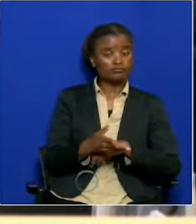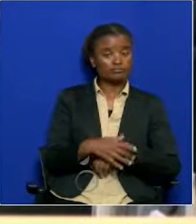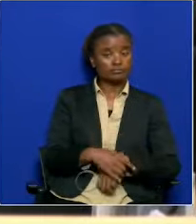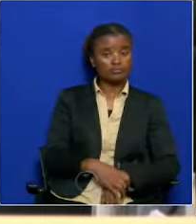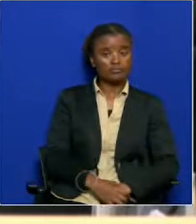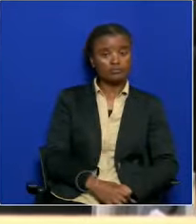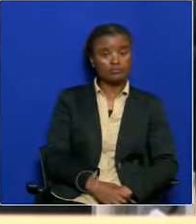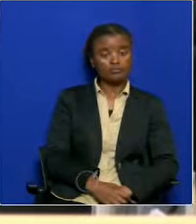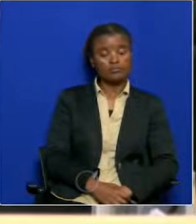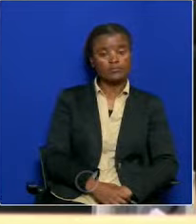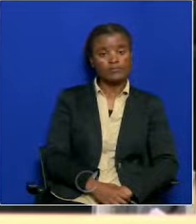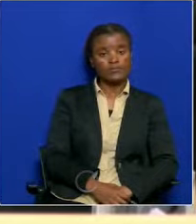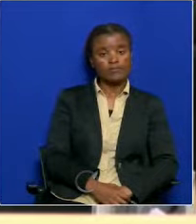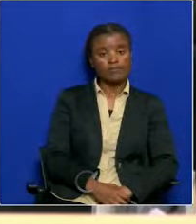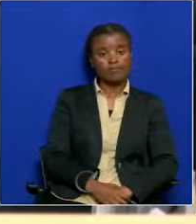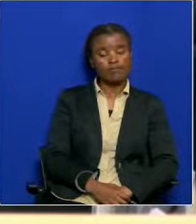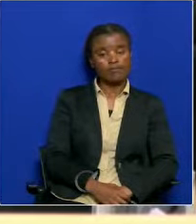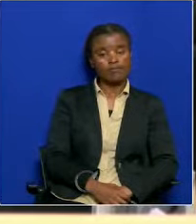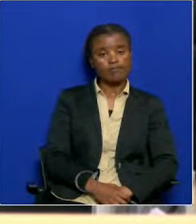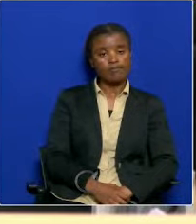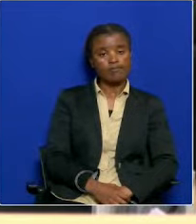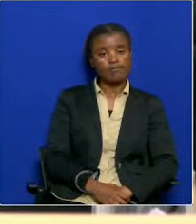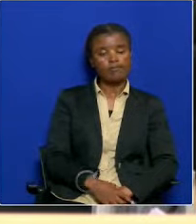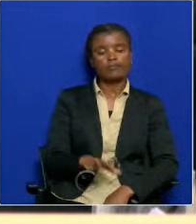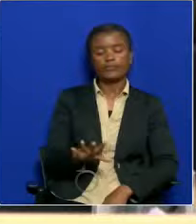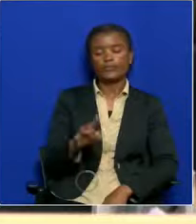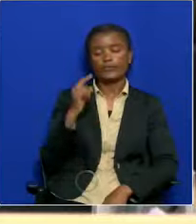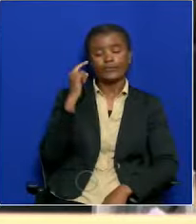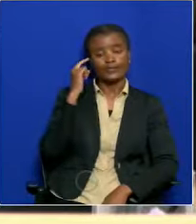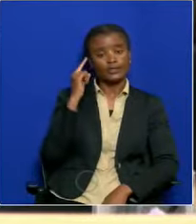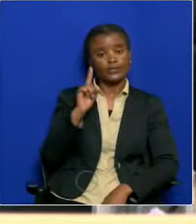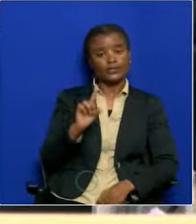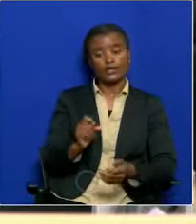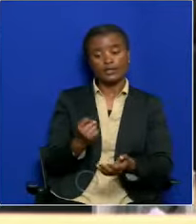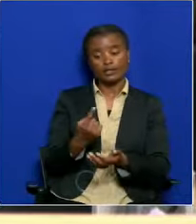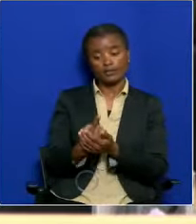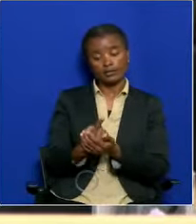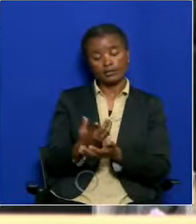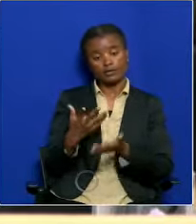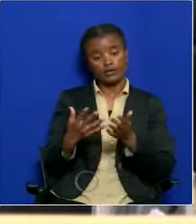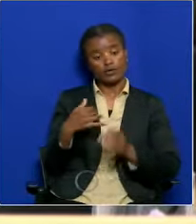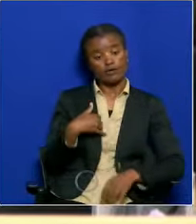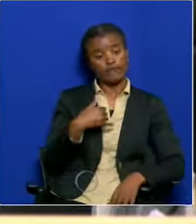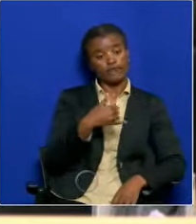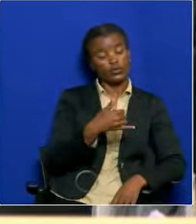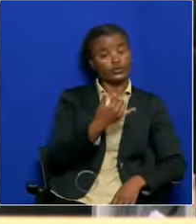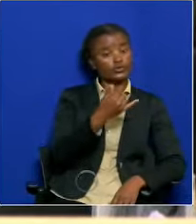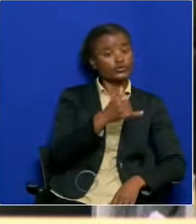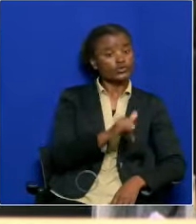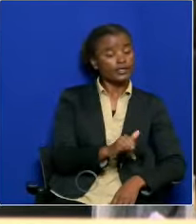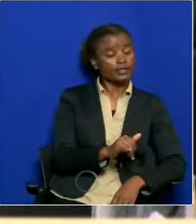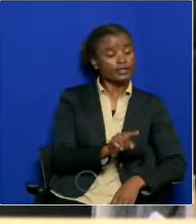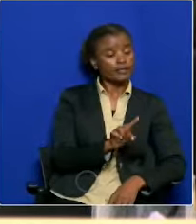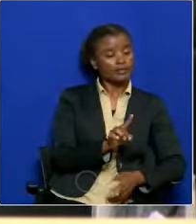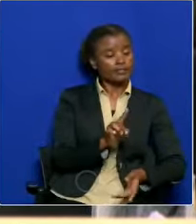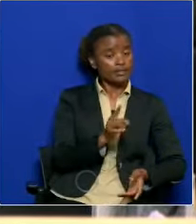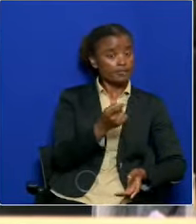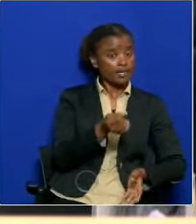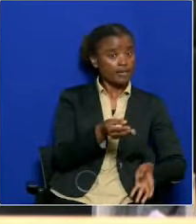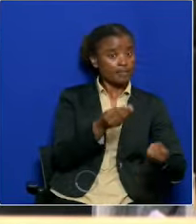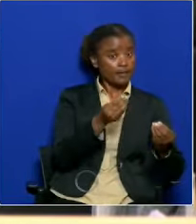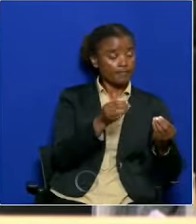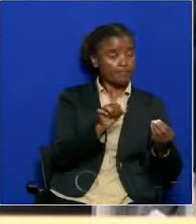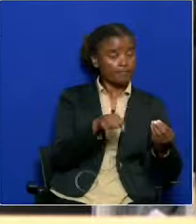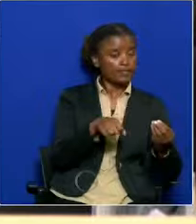so you think what happened was you called him to check if he received the money, and Yes, he was and- opening